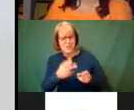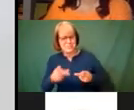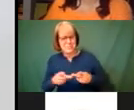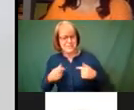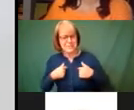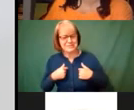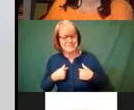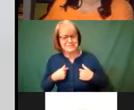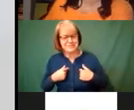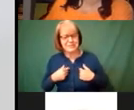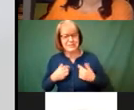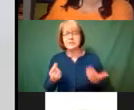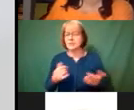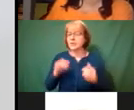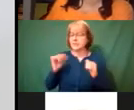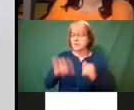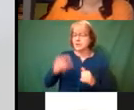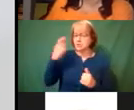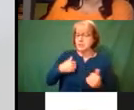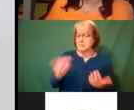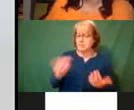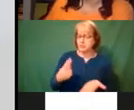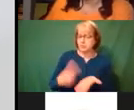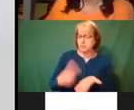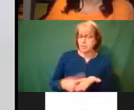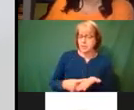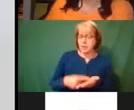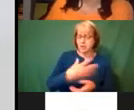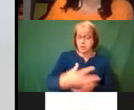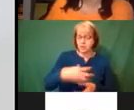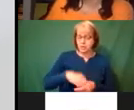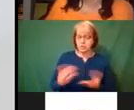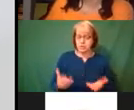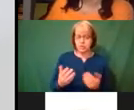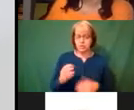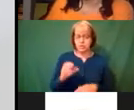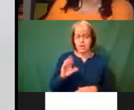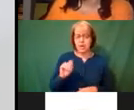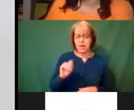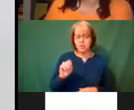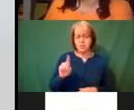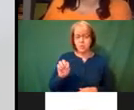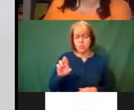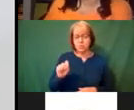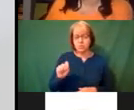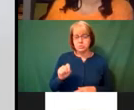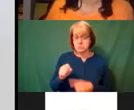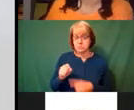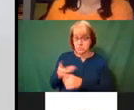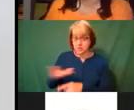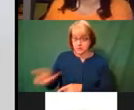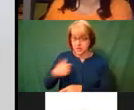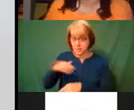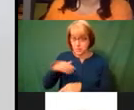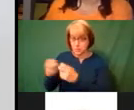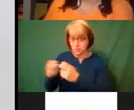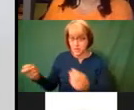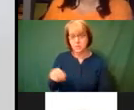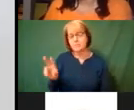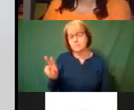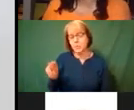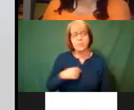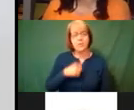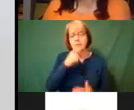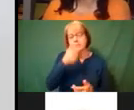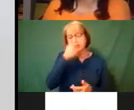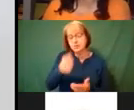opportunities to speak on diversity and inclusion in the outdoors. No, I don't want to be on your panel. Nope, I don't want to write an article or give a quote. No,